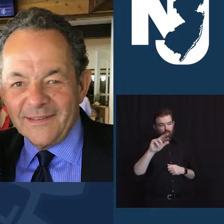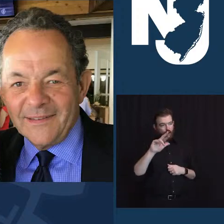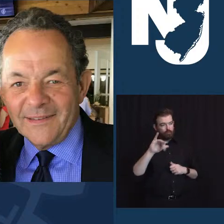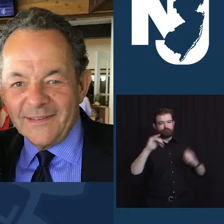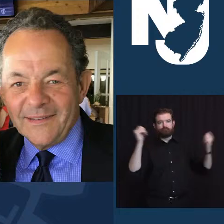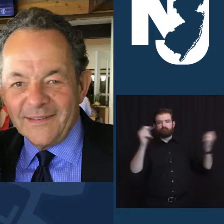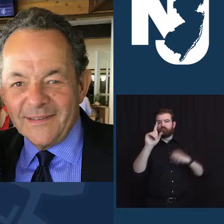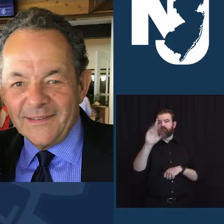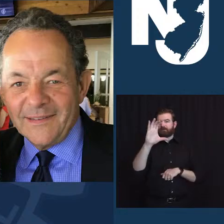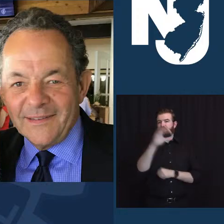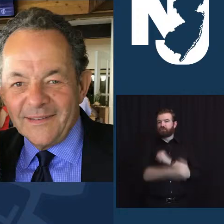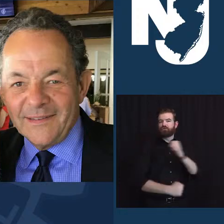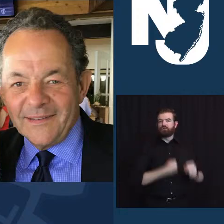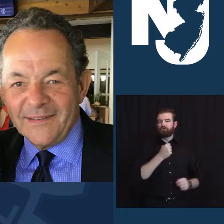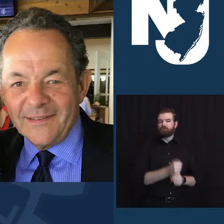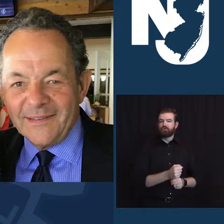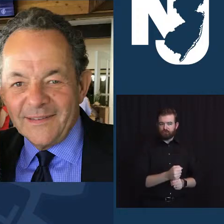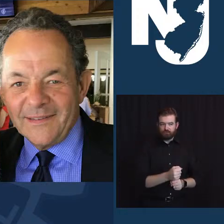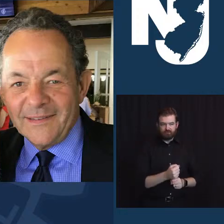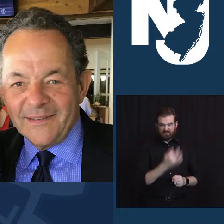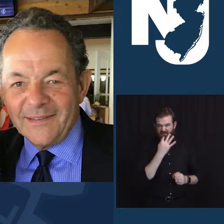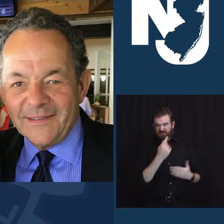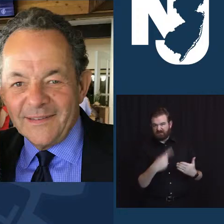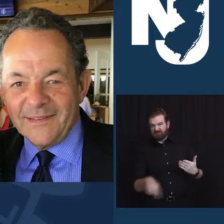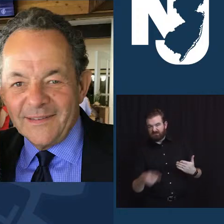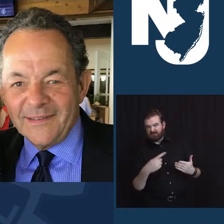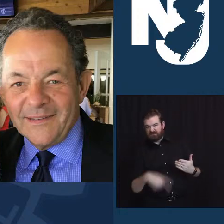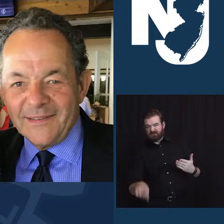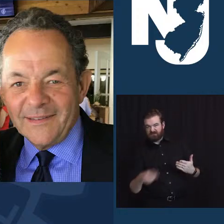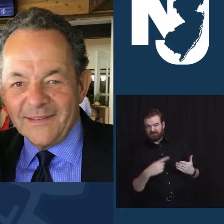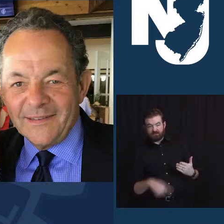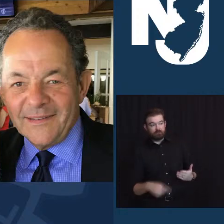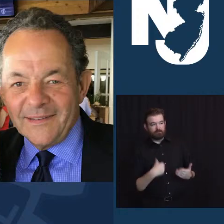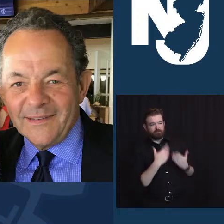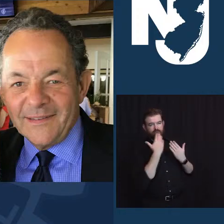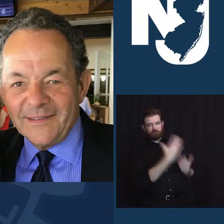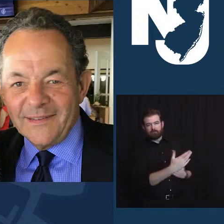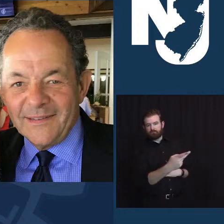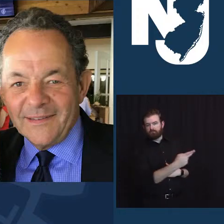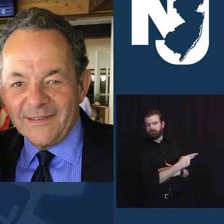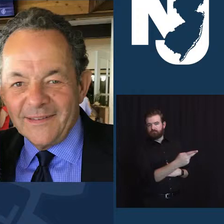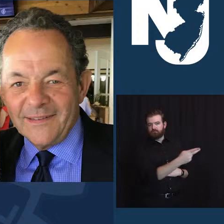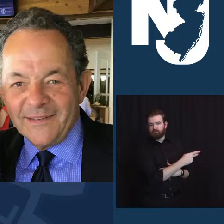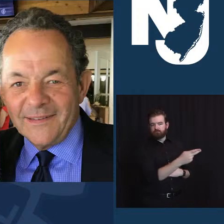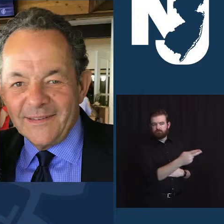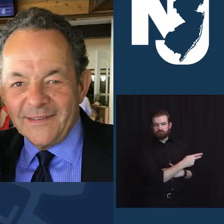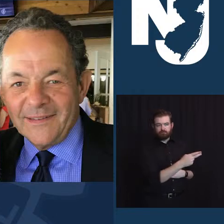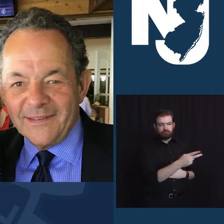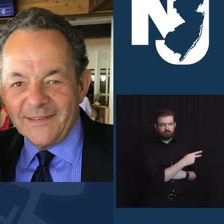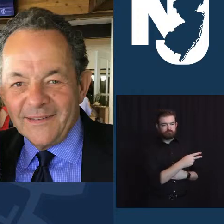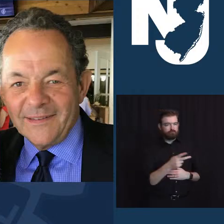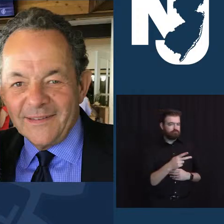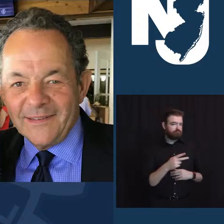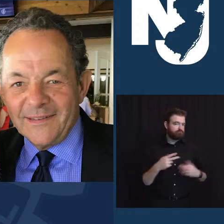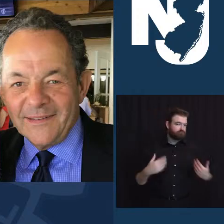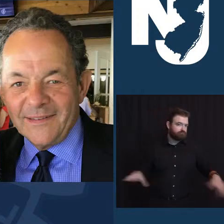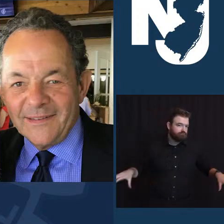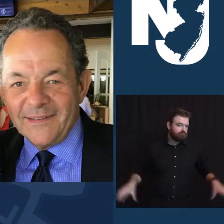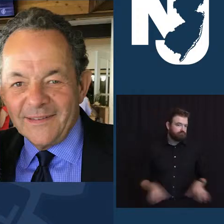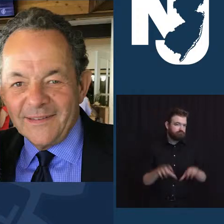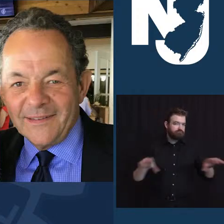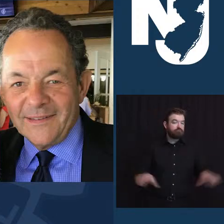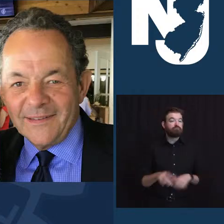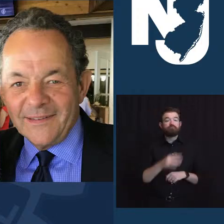setting the bar high for the next 100 years. We thank Ray and Nick and everyone for their support. Check them out, by the way,